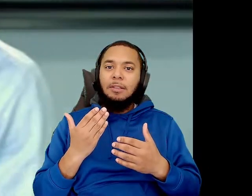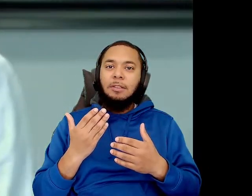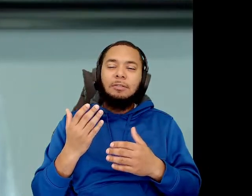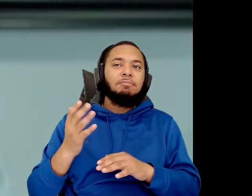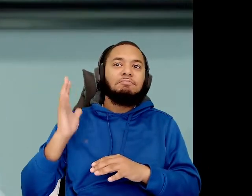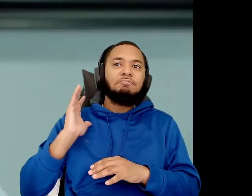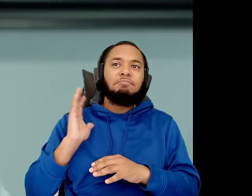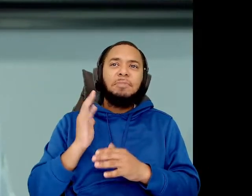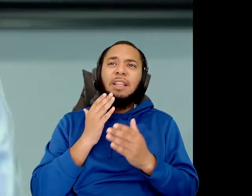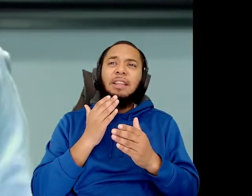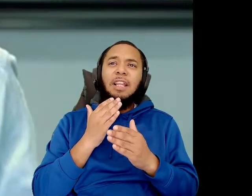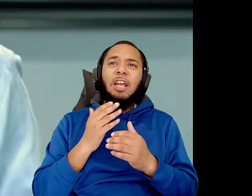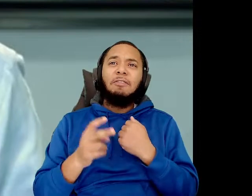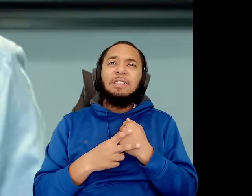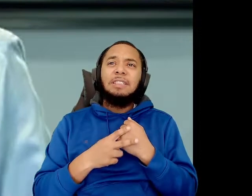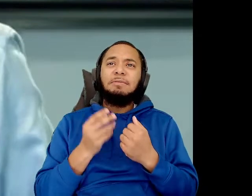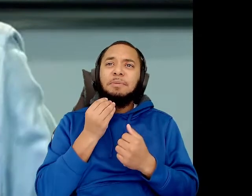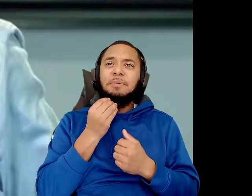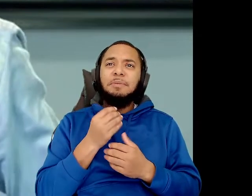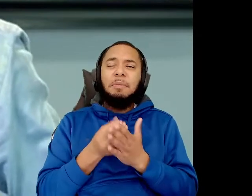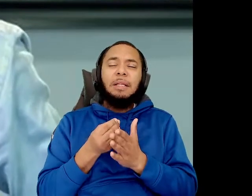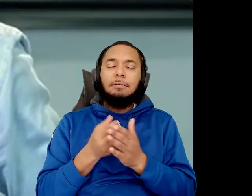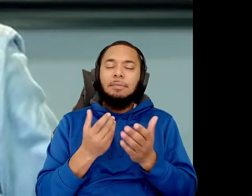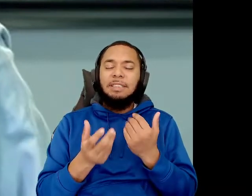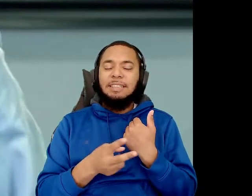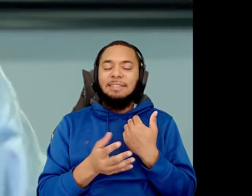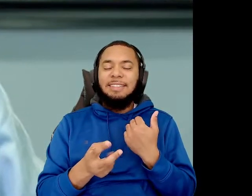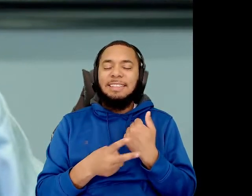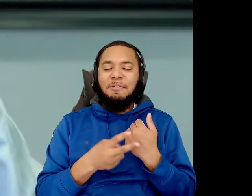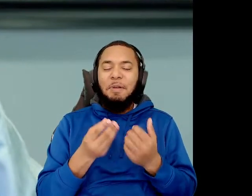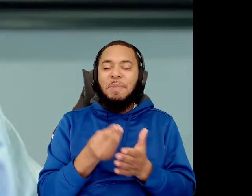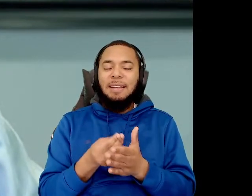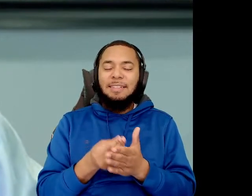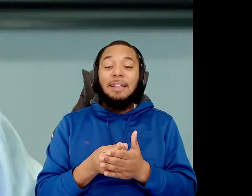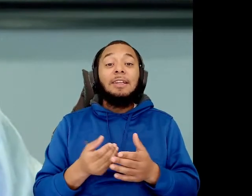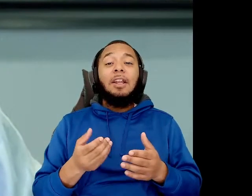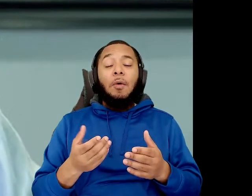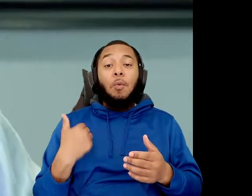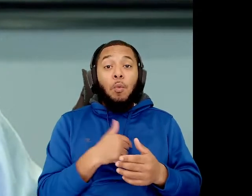tax. Now, we are living in California, which,